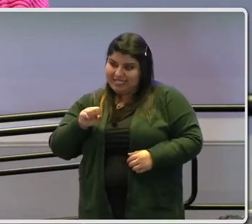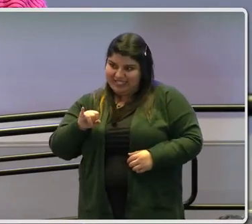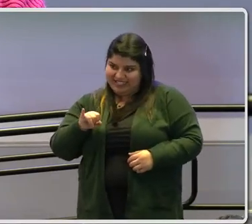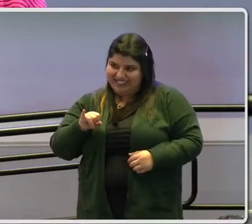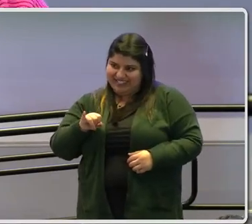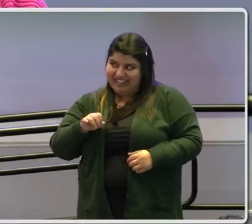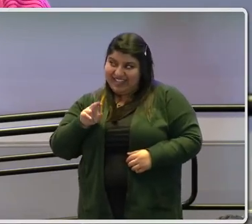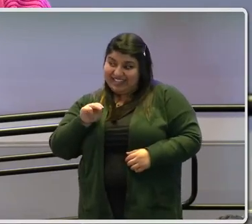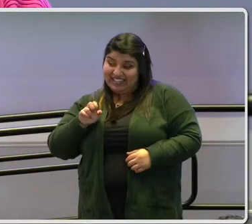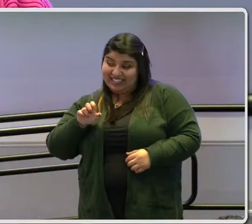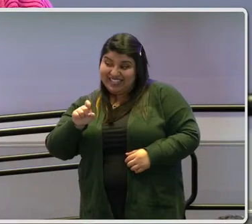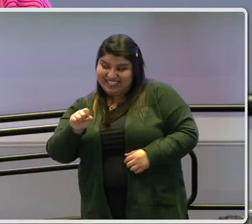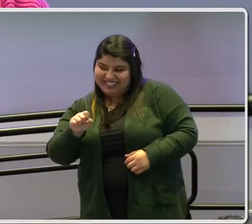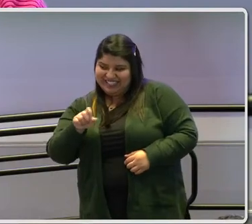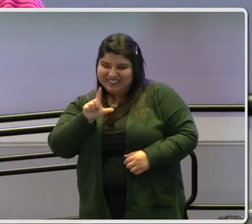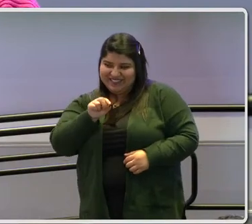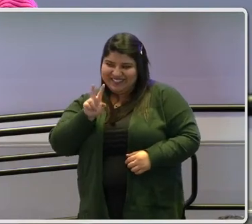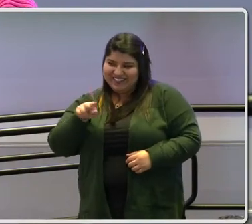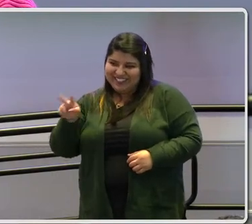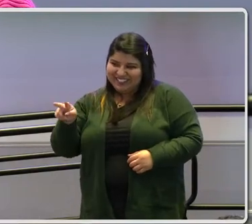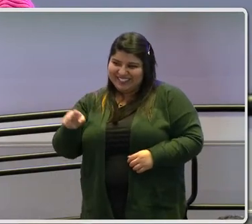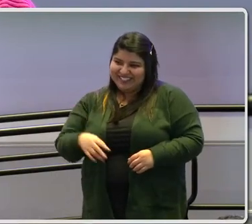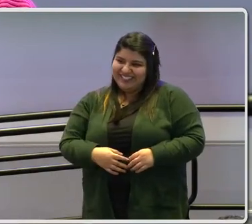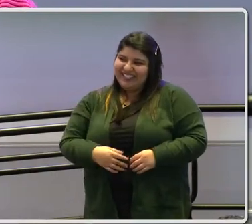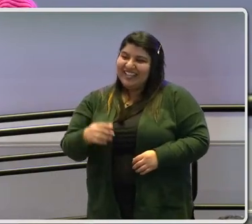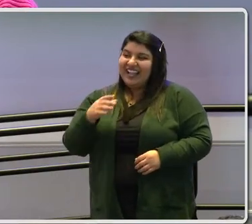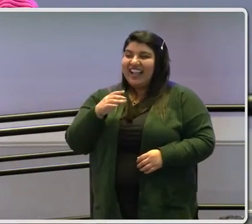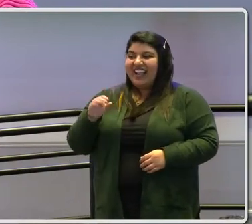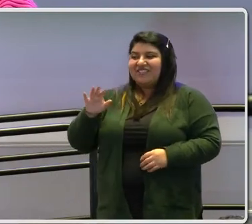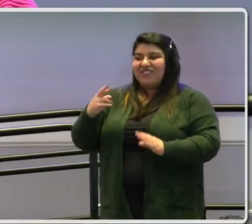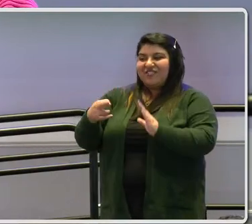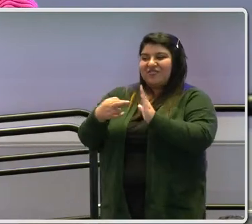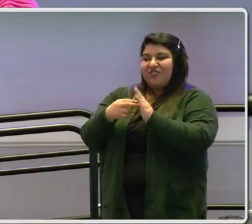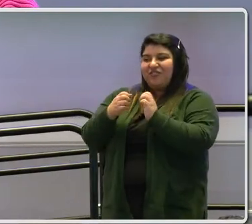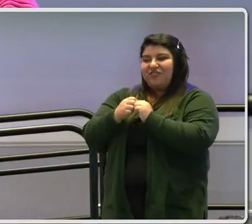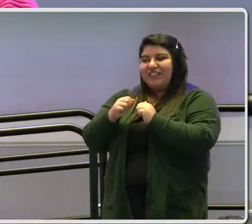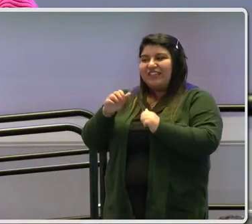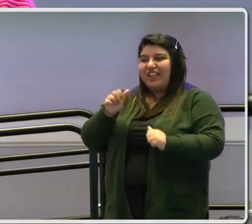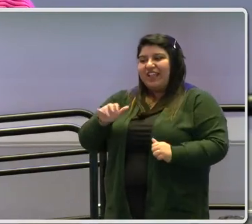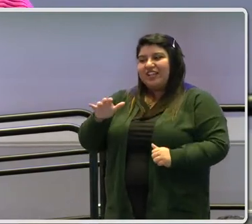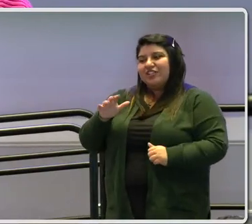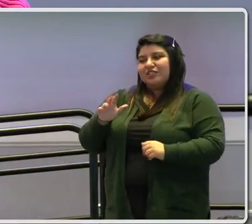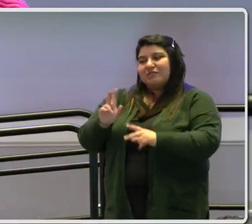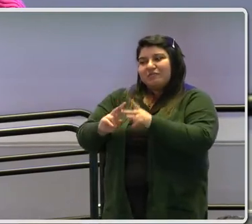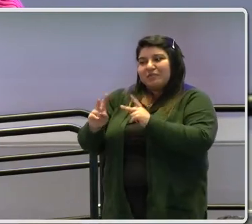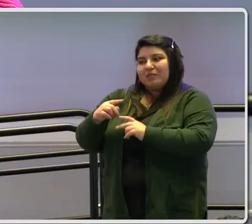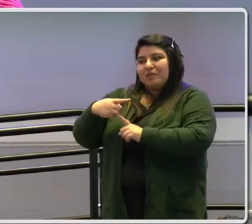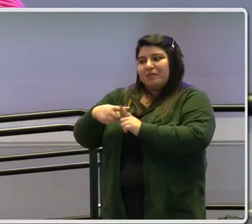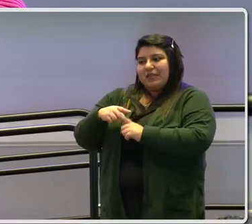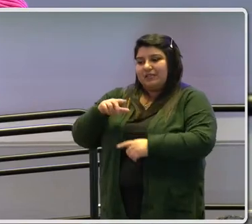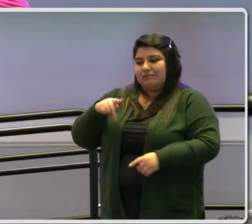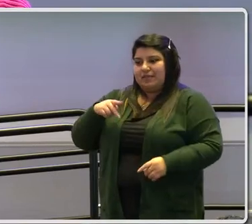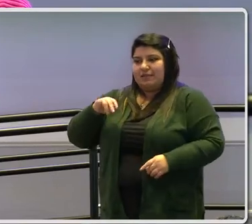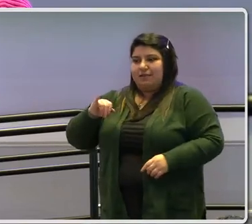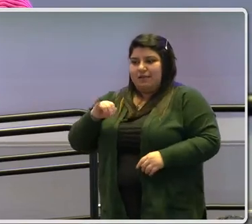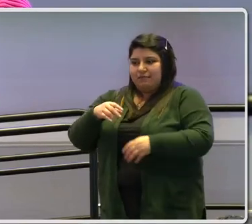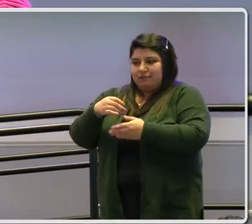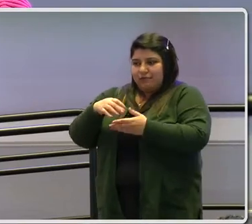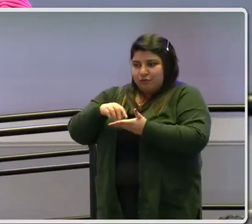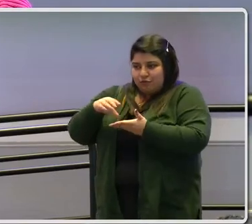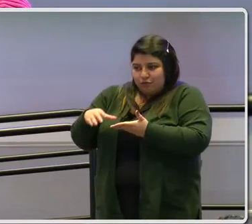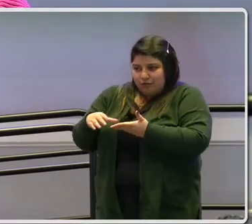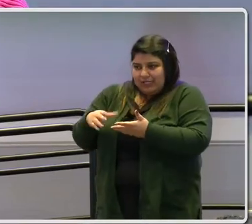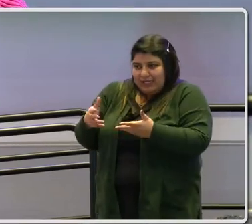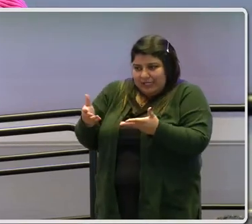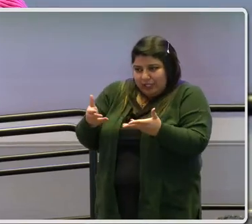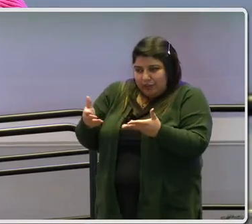AAPI Nexus in 2022, and The Role of Asian American and Native American Pacific Islanders Serving